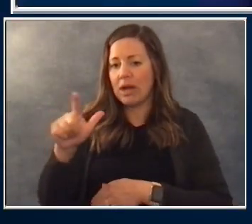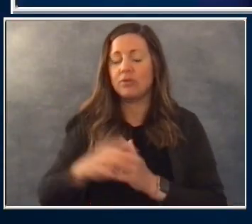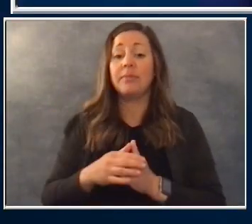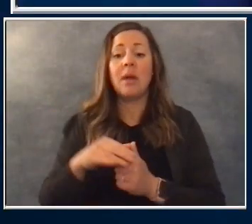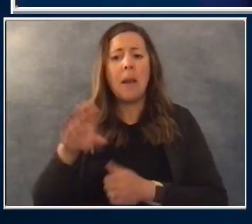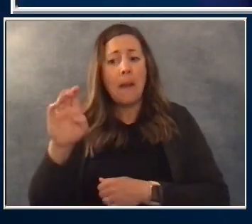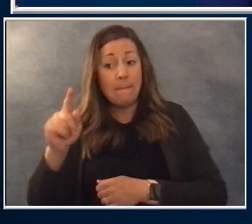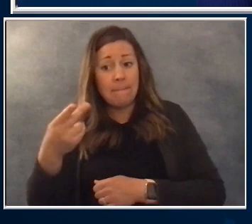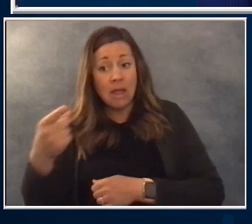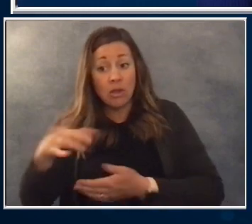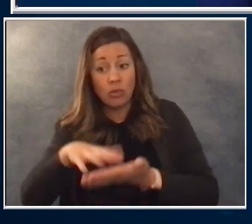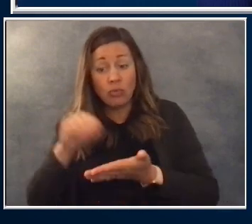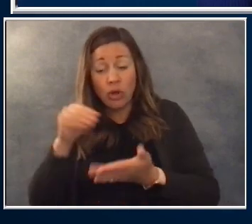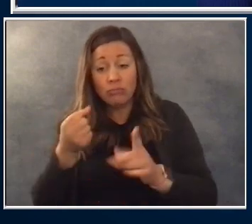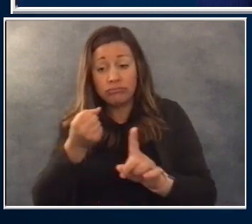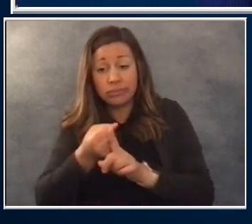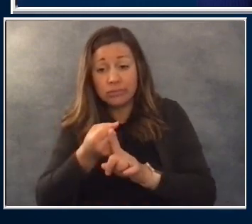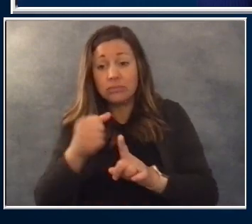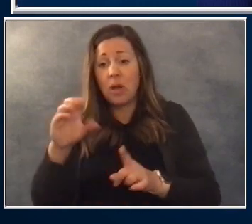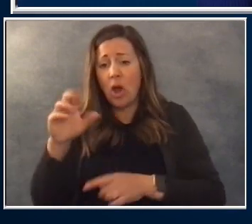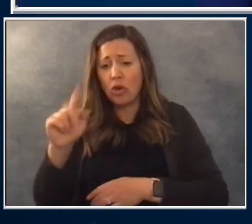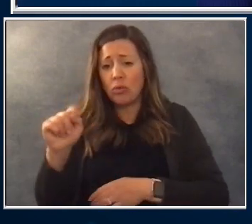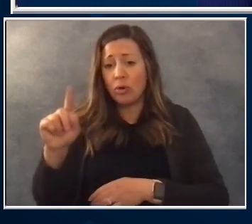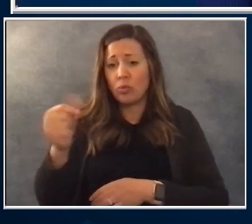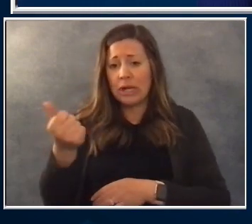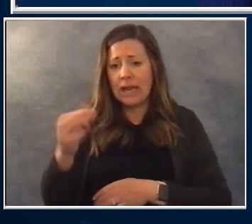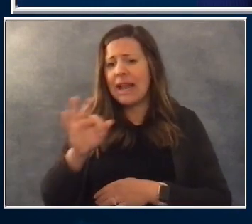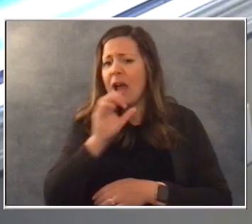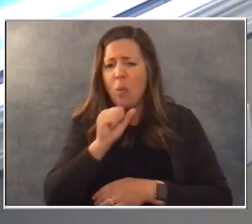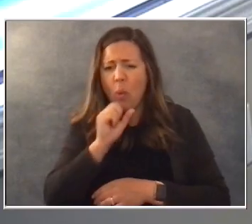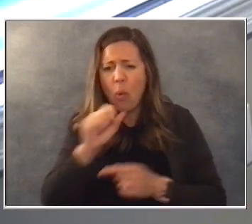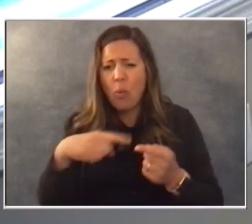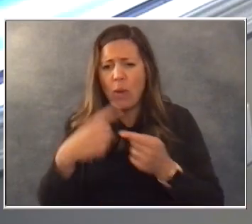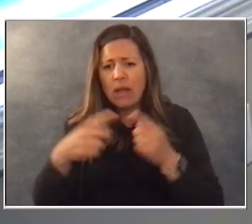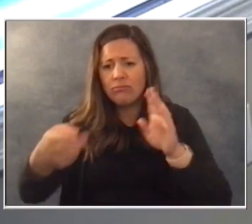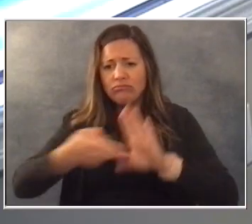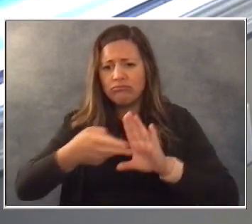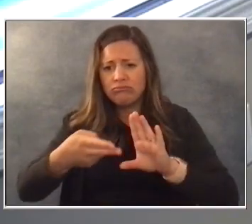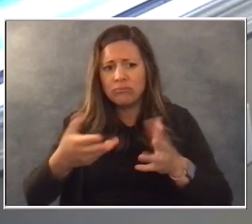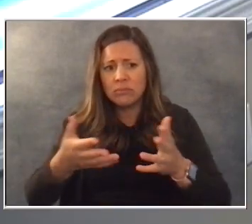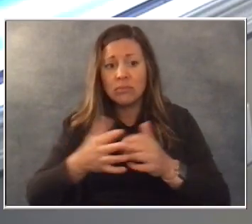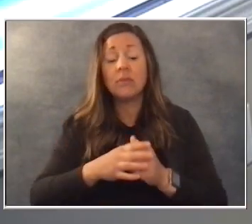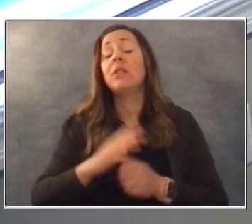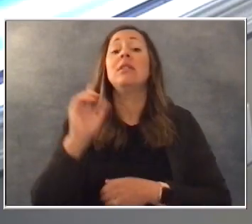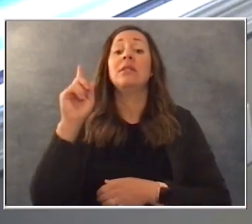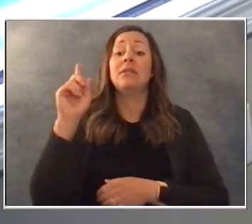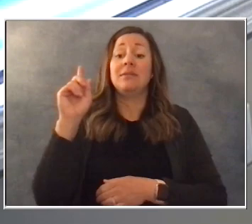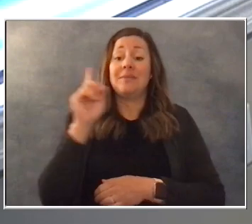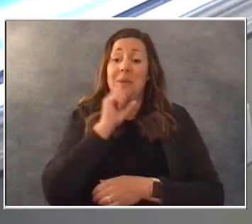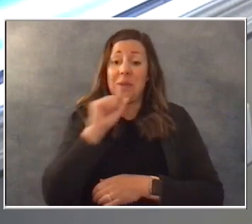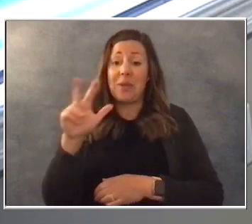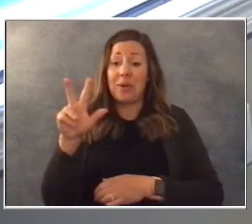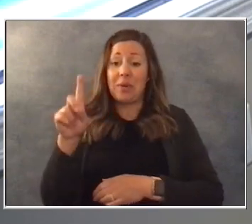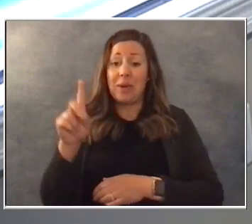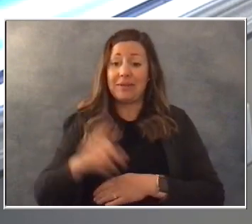of 2019. How old were you when you got that diagnosis? I was just 31.